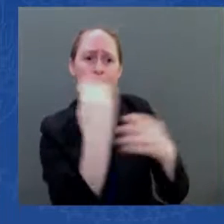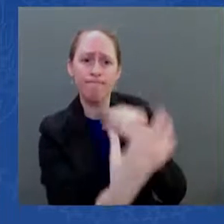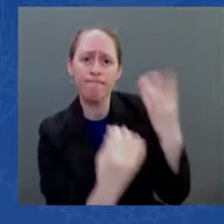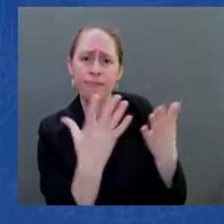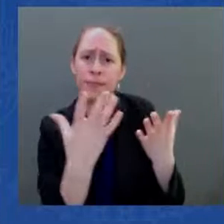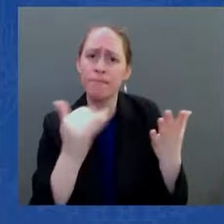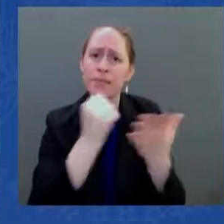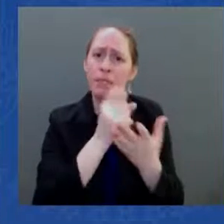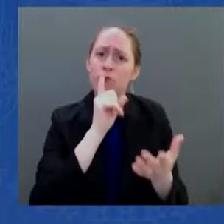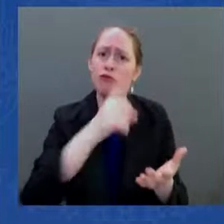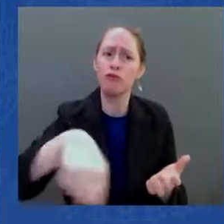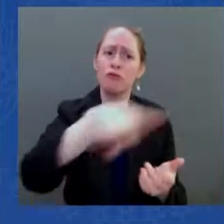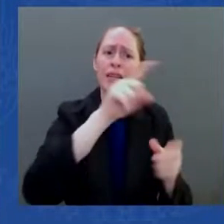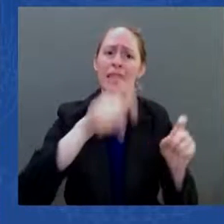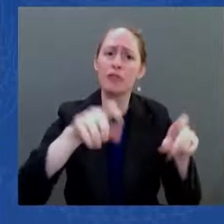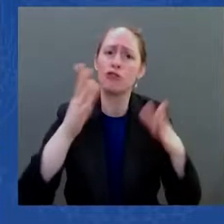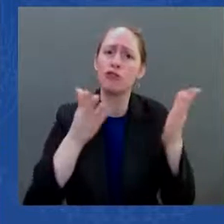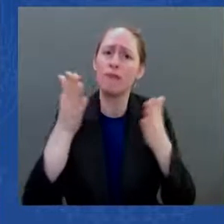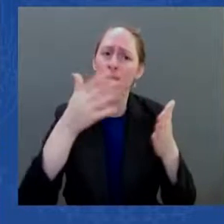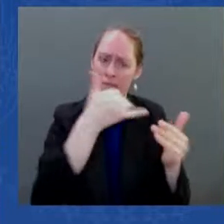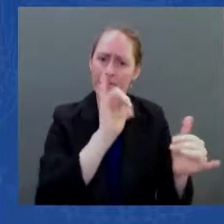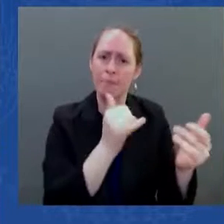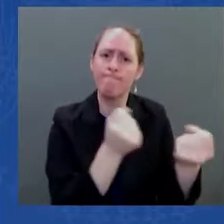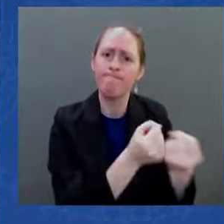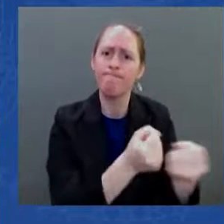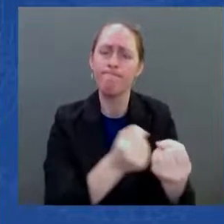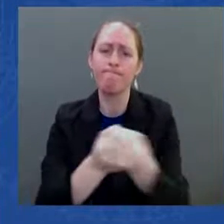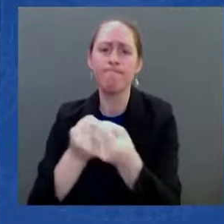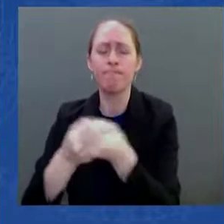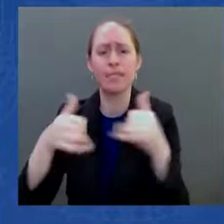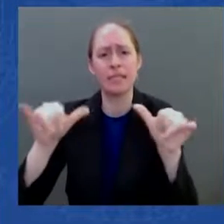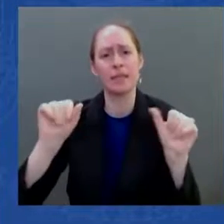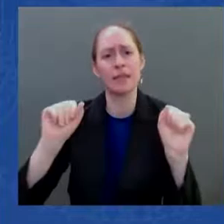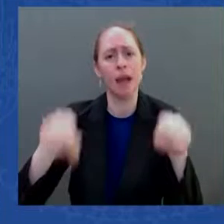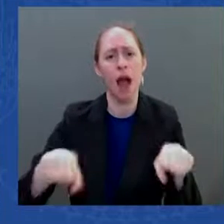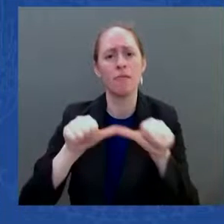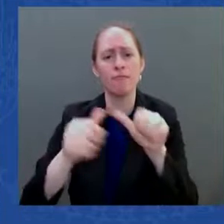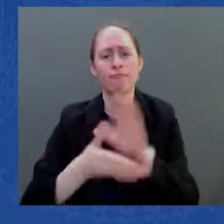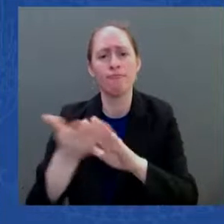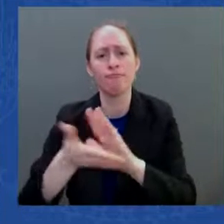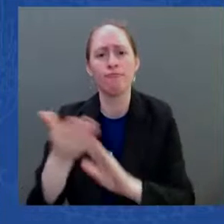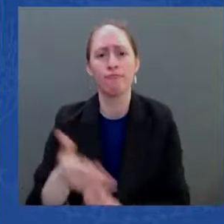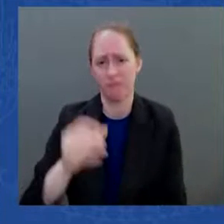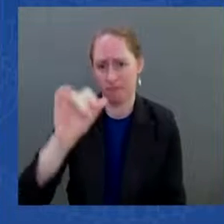terrible human cost of Putin's ambition for conquest and control. Approximately